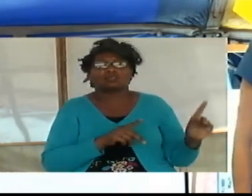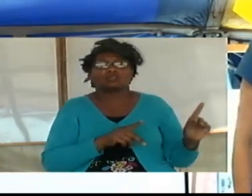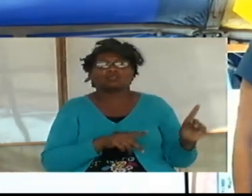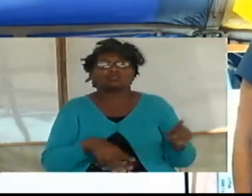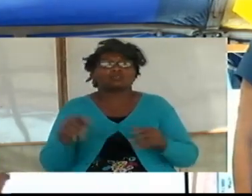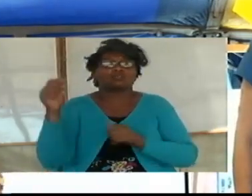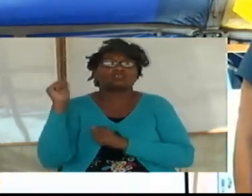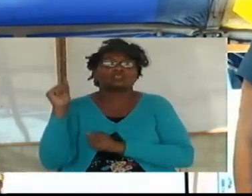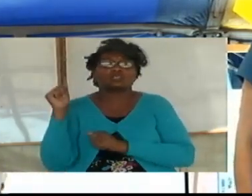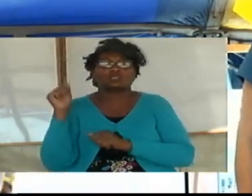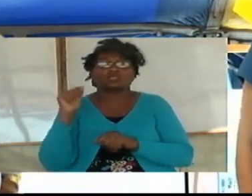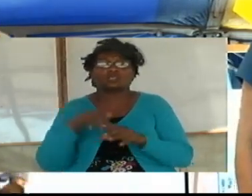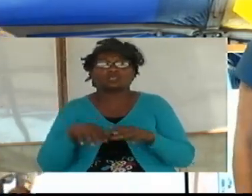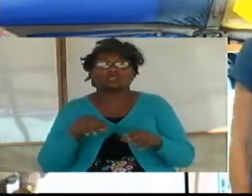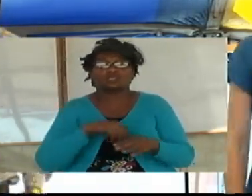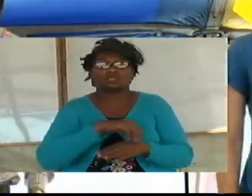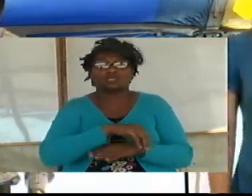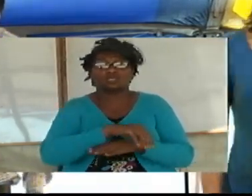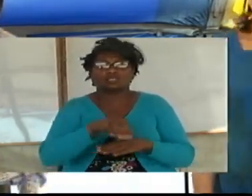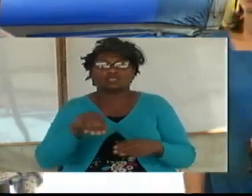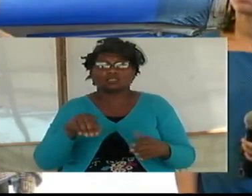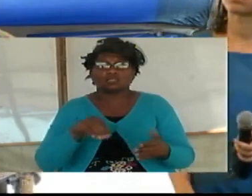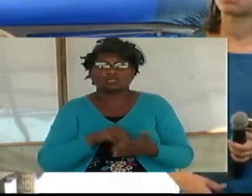medical professionals.